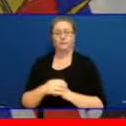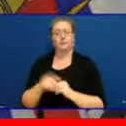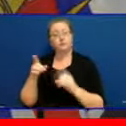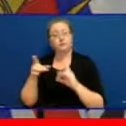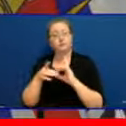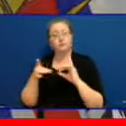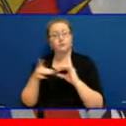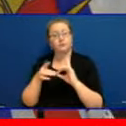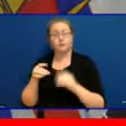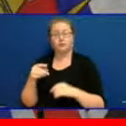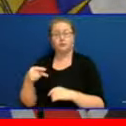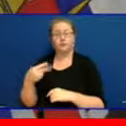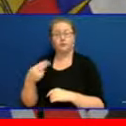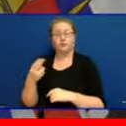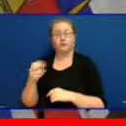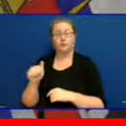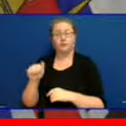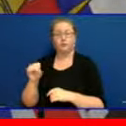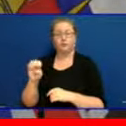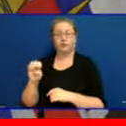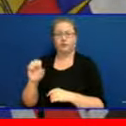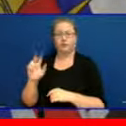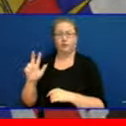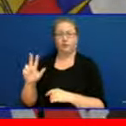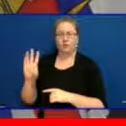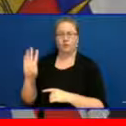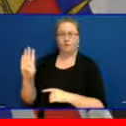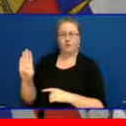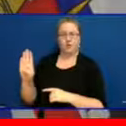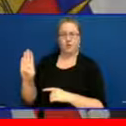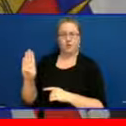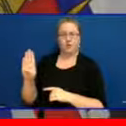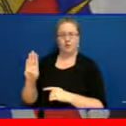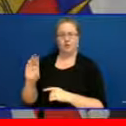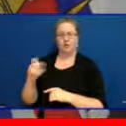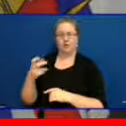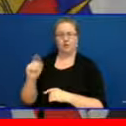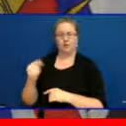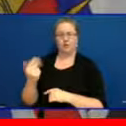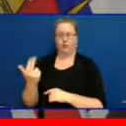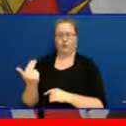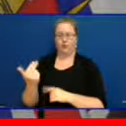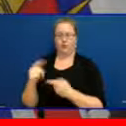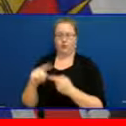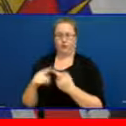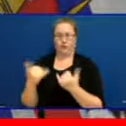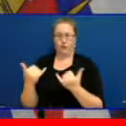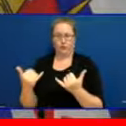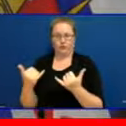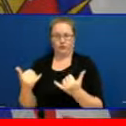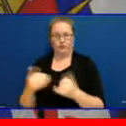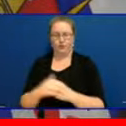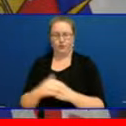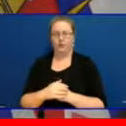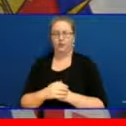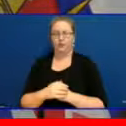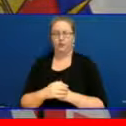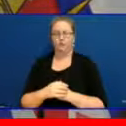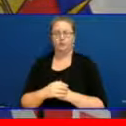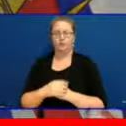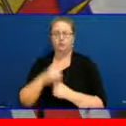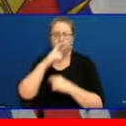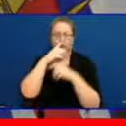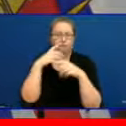And the right hand, you refer phase 3B, September the 13th, to current. In order to understand what's been